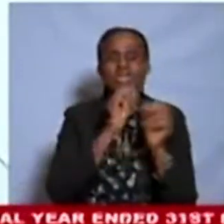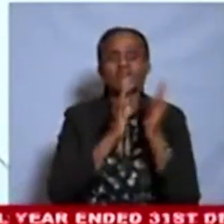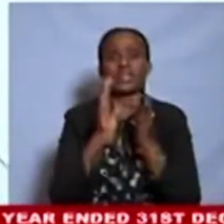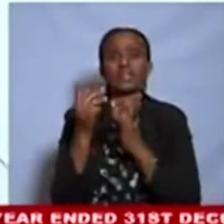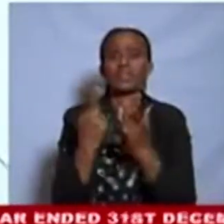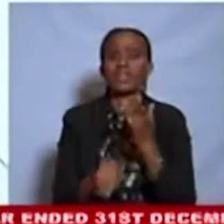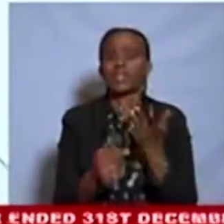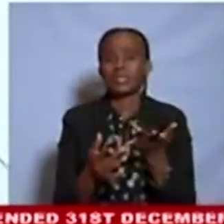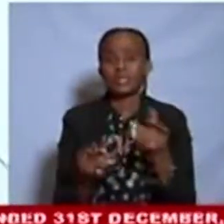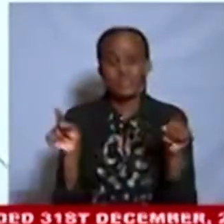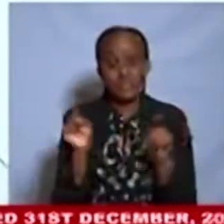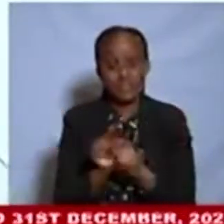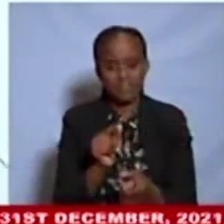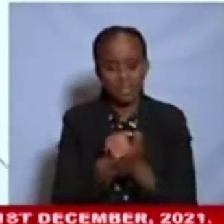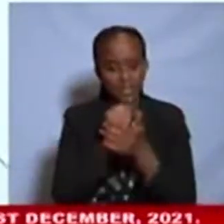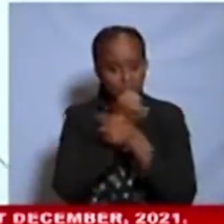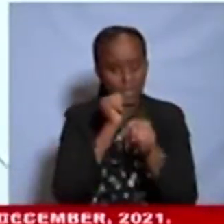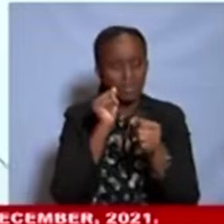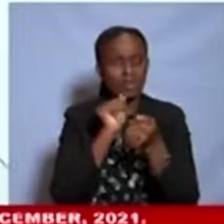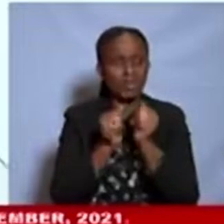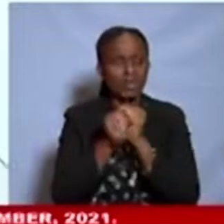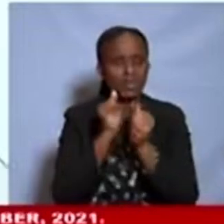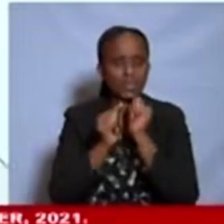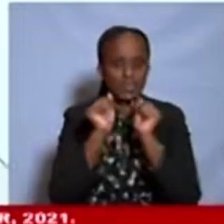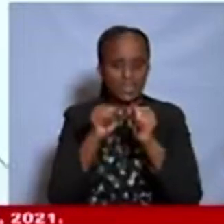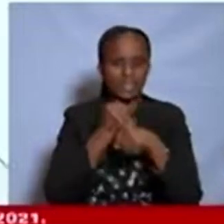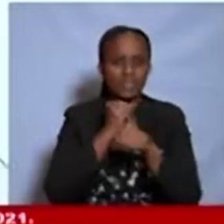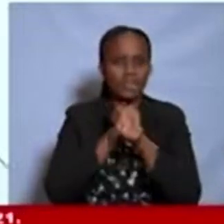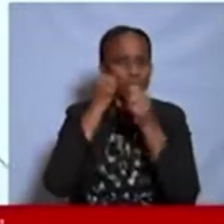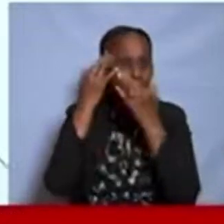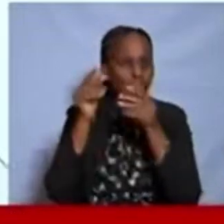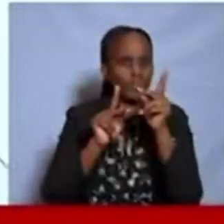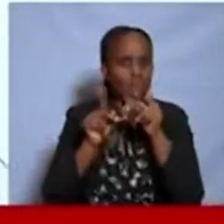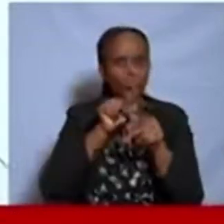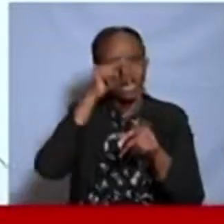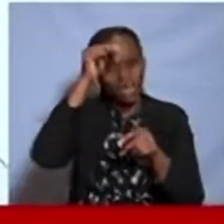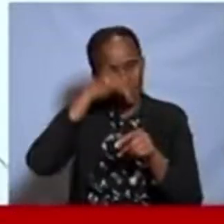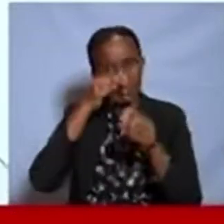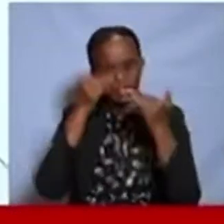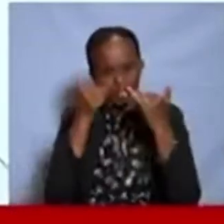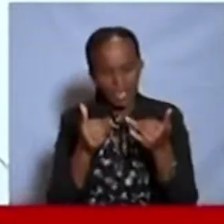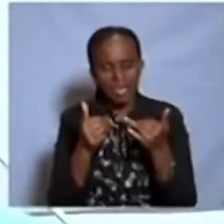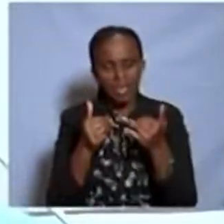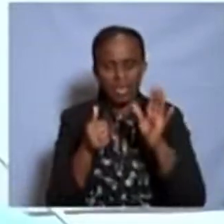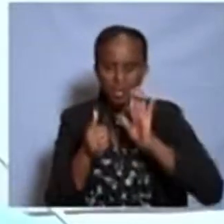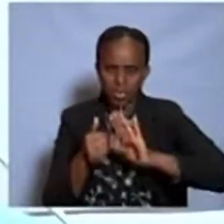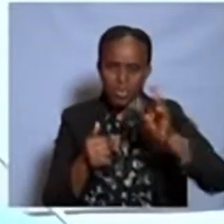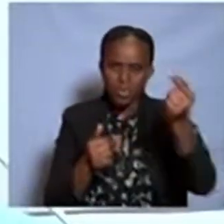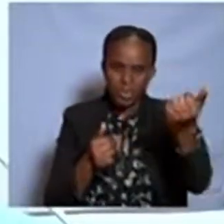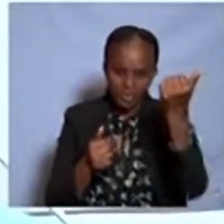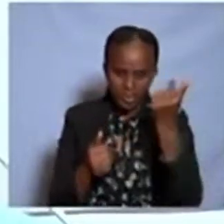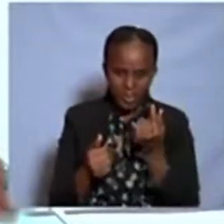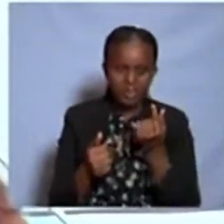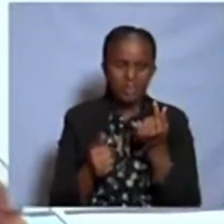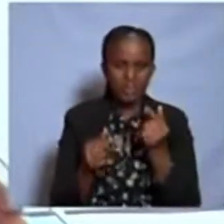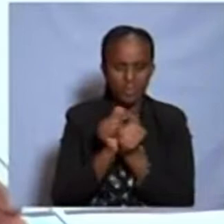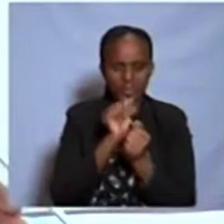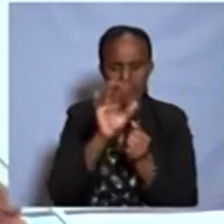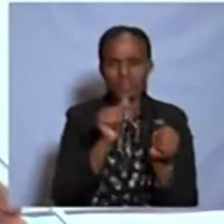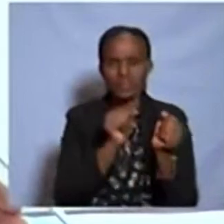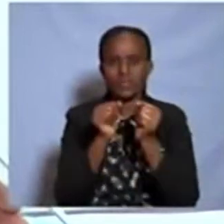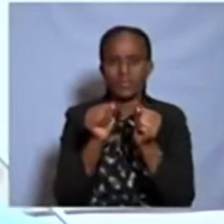place to avert this that can create hope to the Namwala people? That now, with your coming, with your